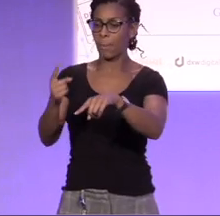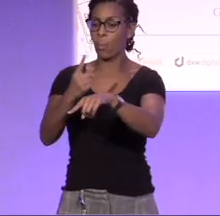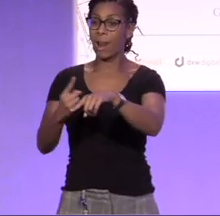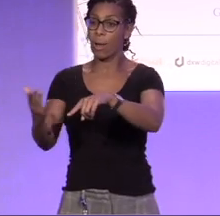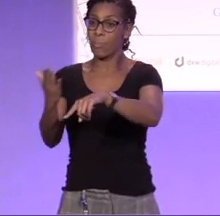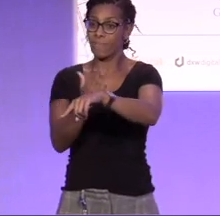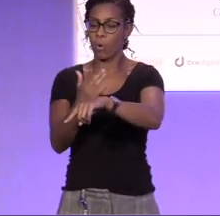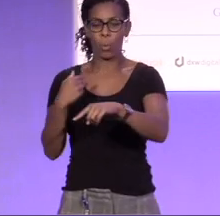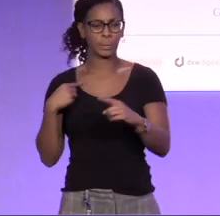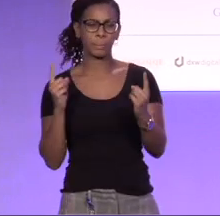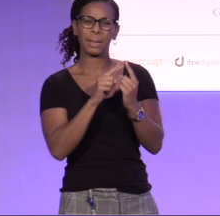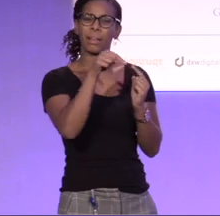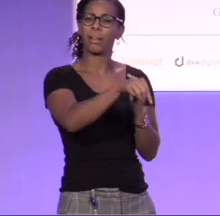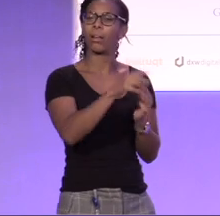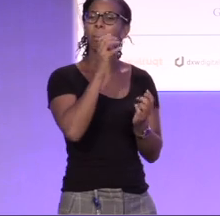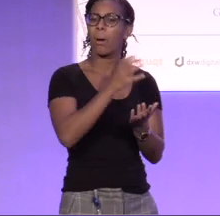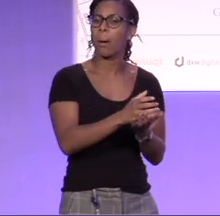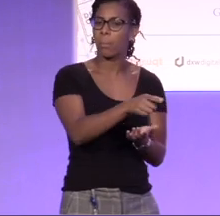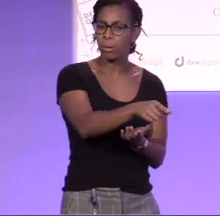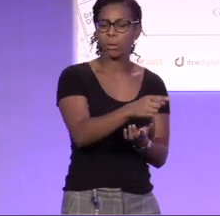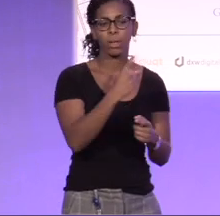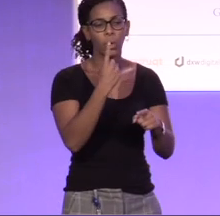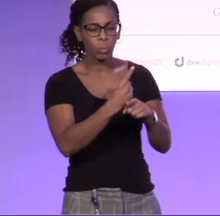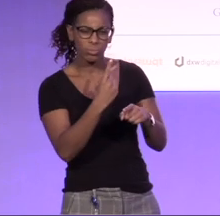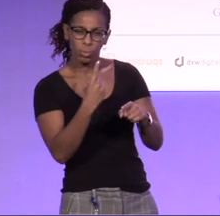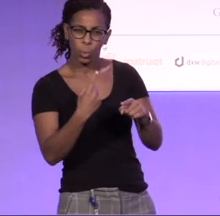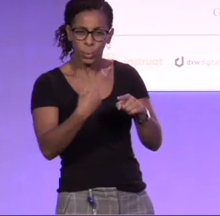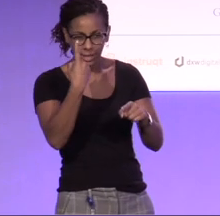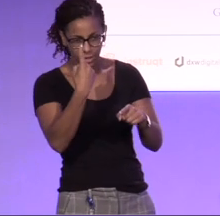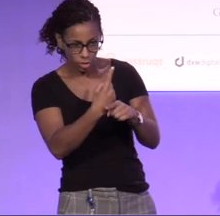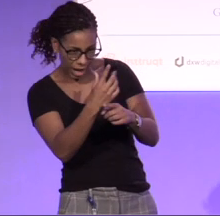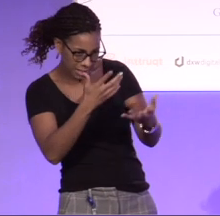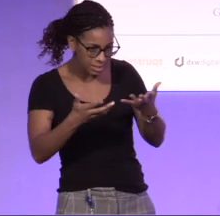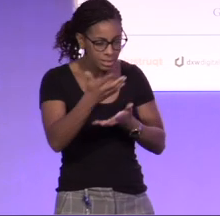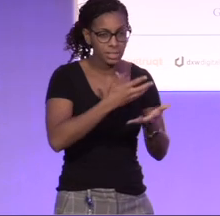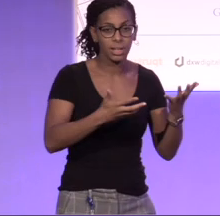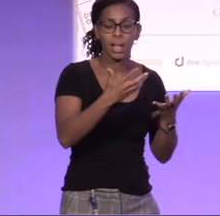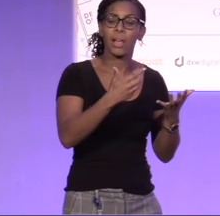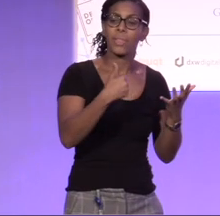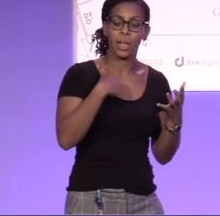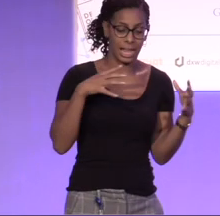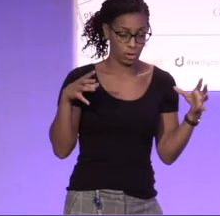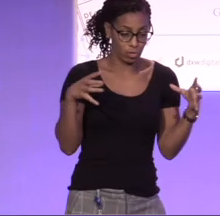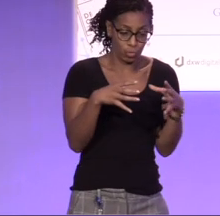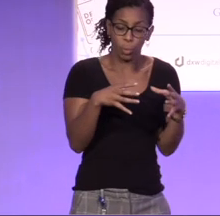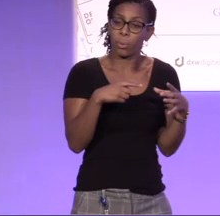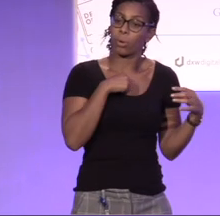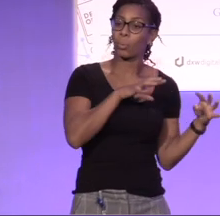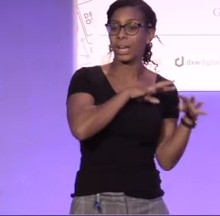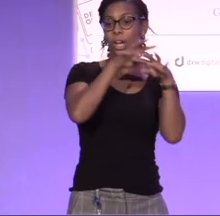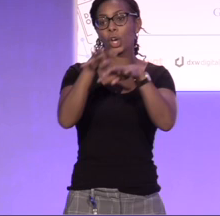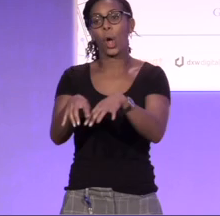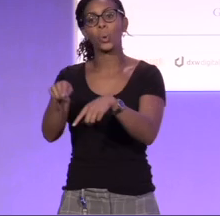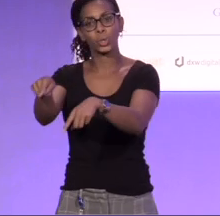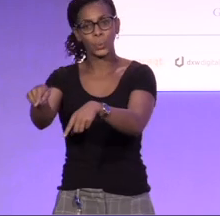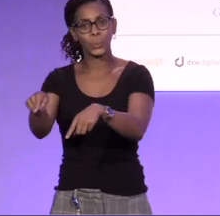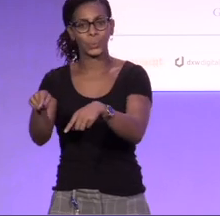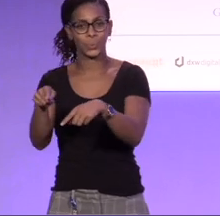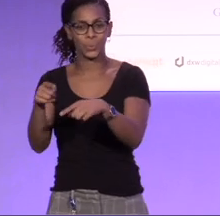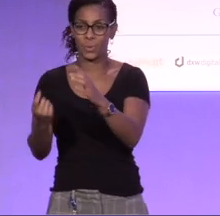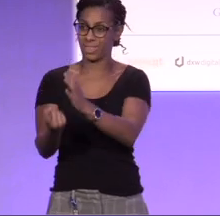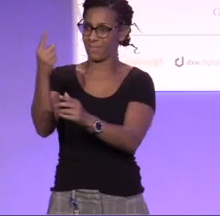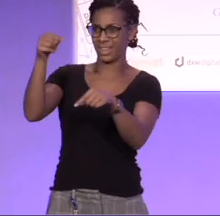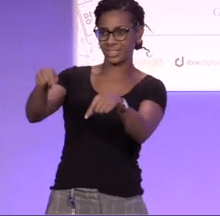have a chat. And when it's time to go see the meetup, we go in as a group, which is a lot less overwhelming.